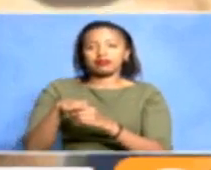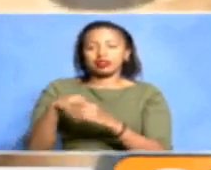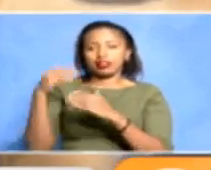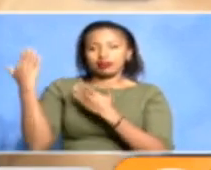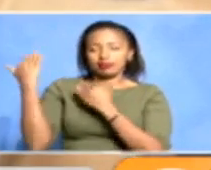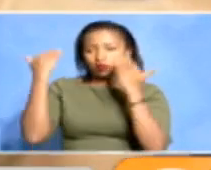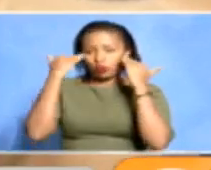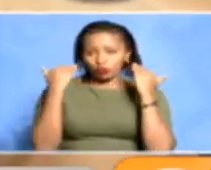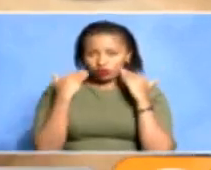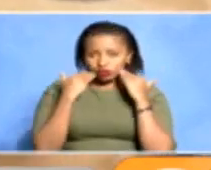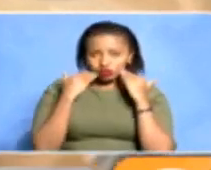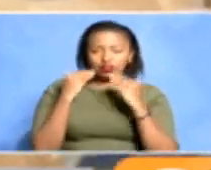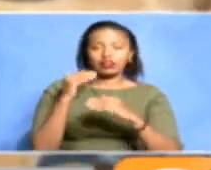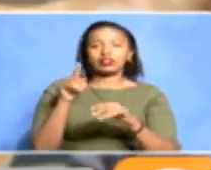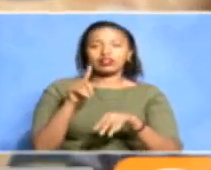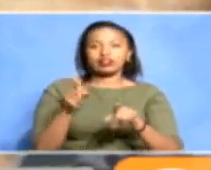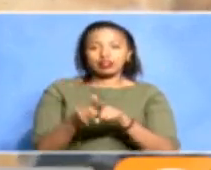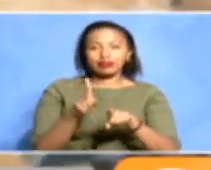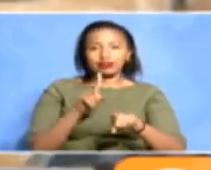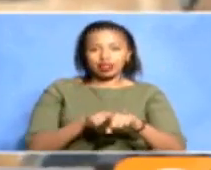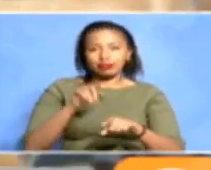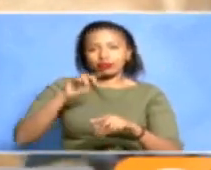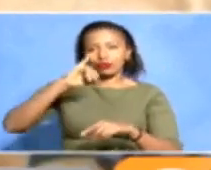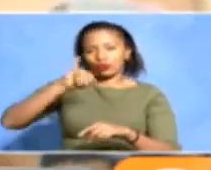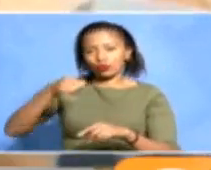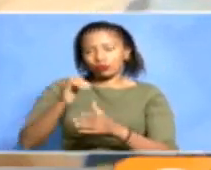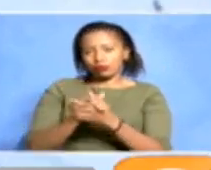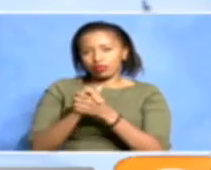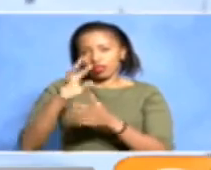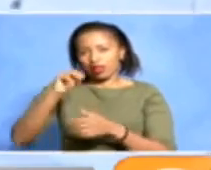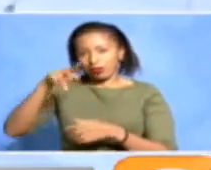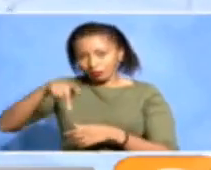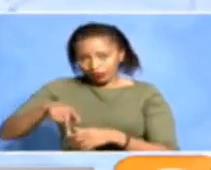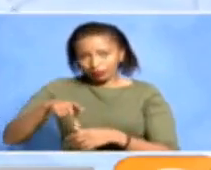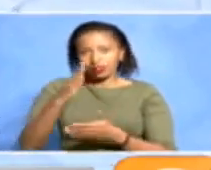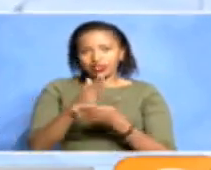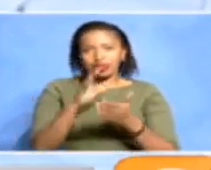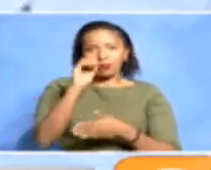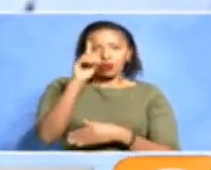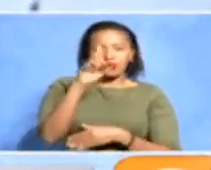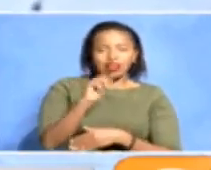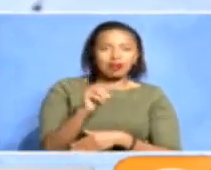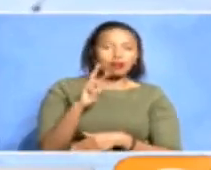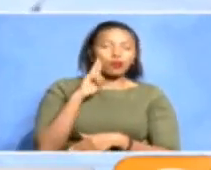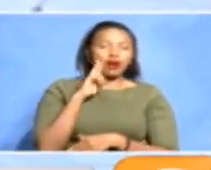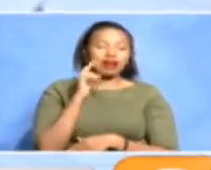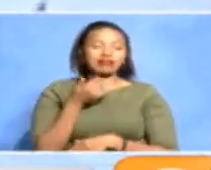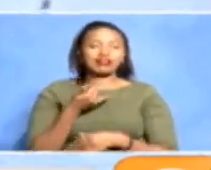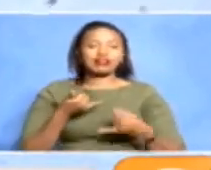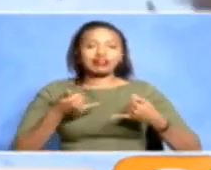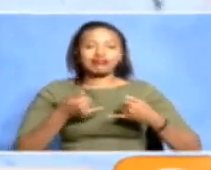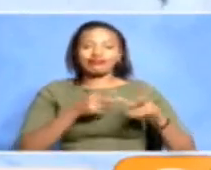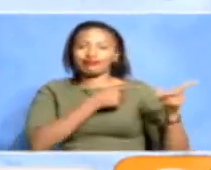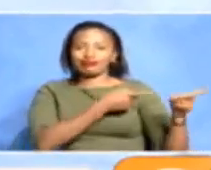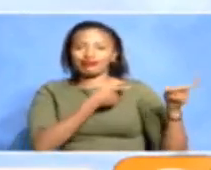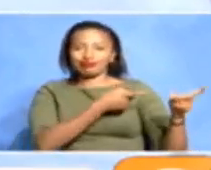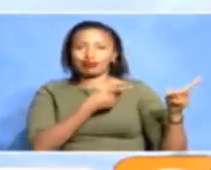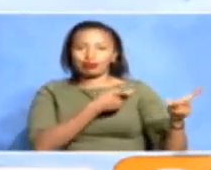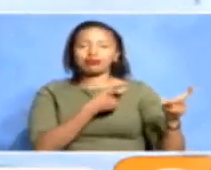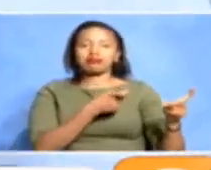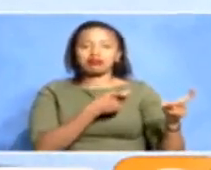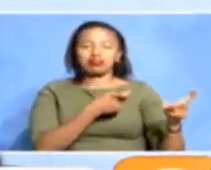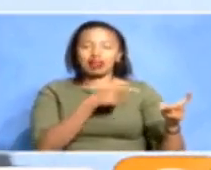But as the Jubilee MPs were backing Ruto, some ODM legislators were dismissing his chances of succeeding his boss